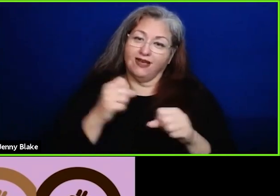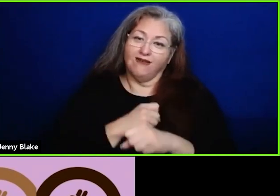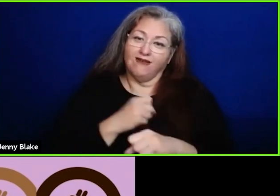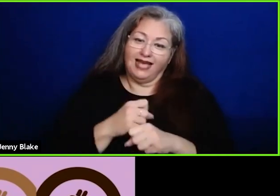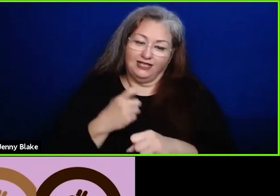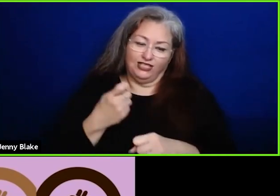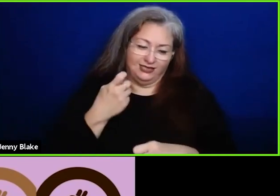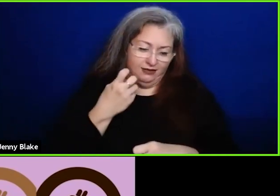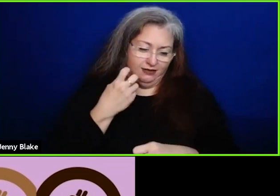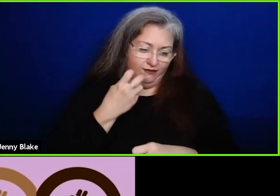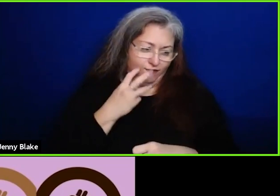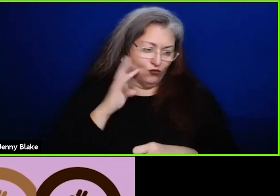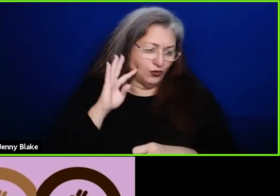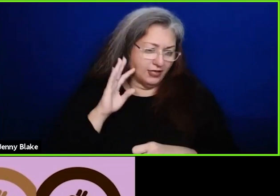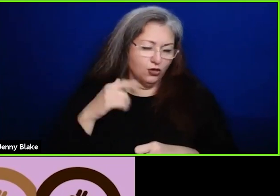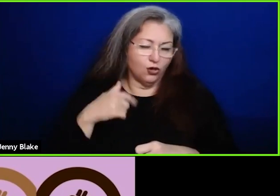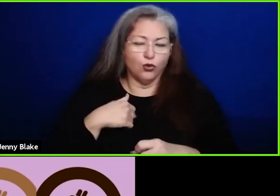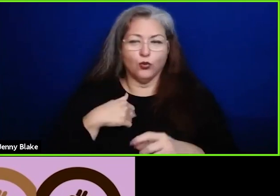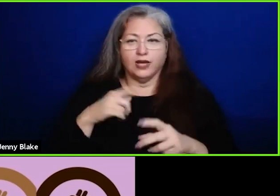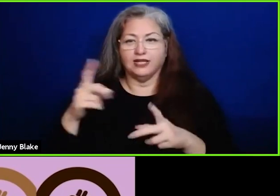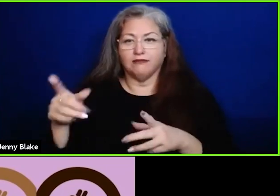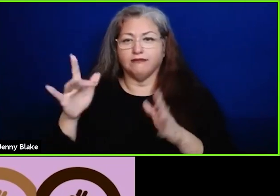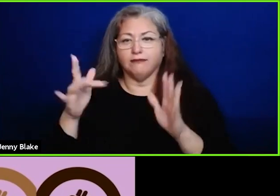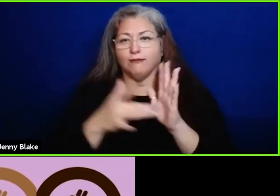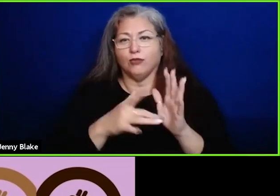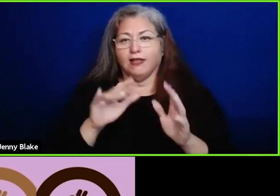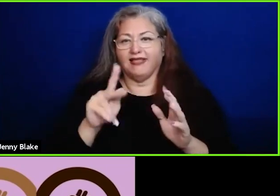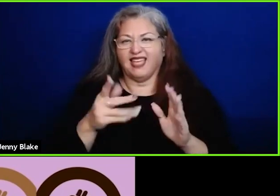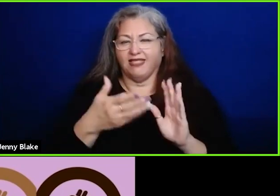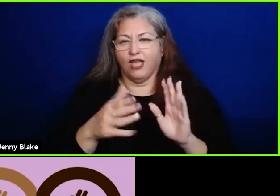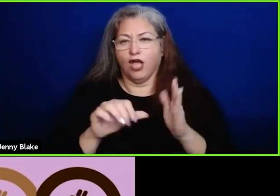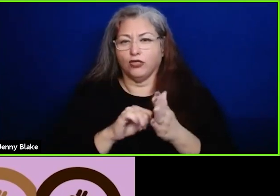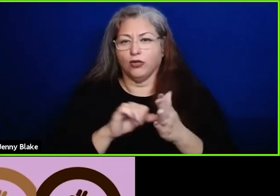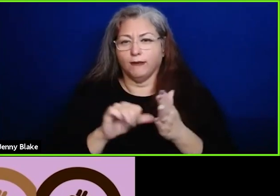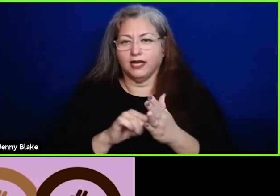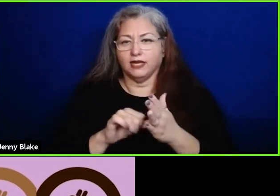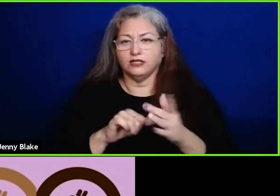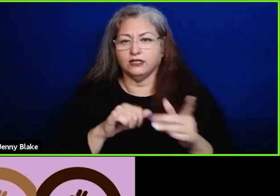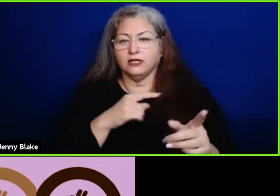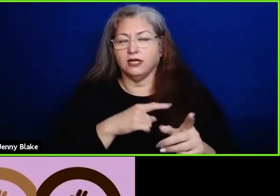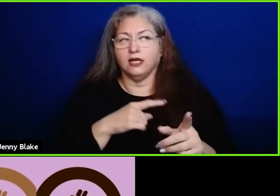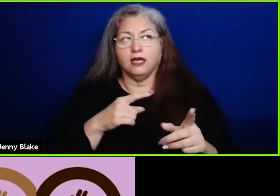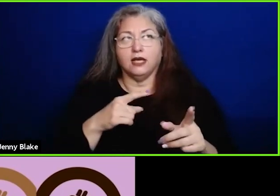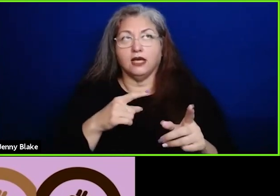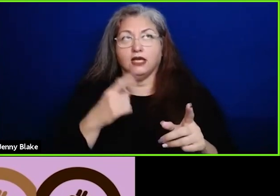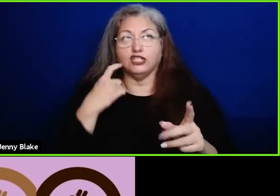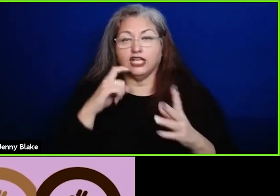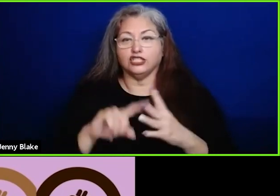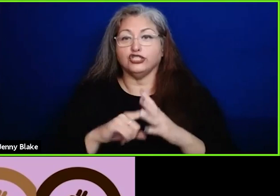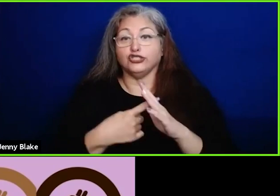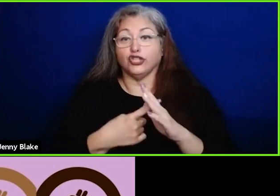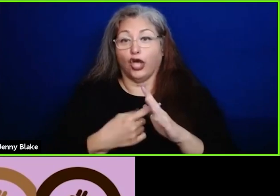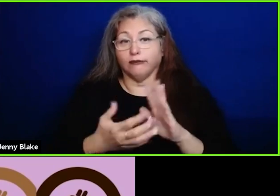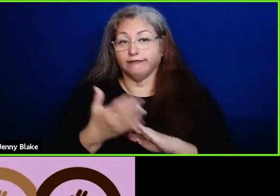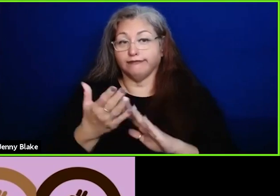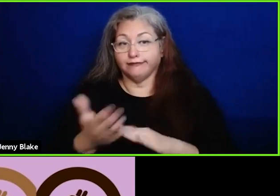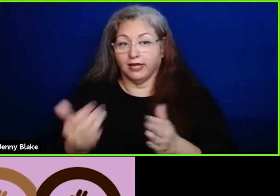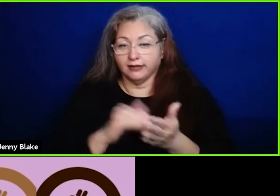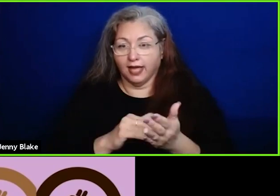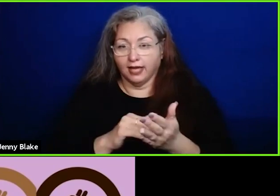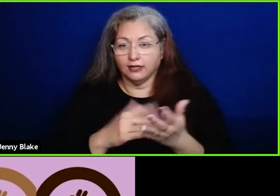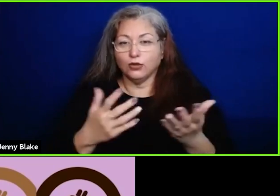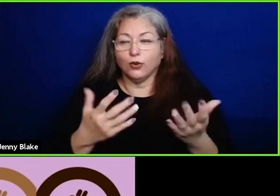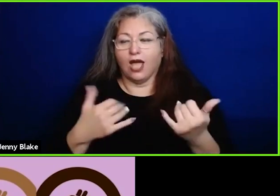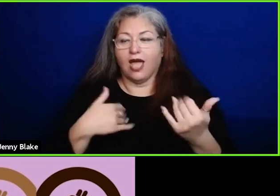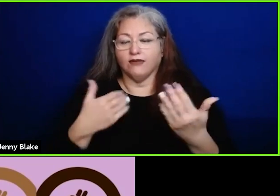days ago, and we put the link on her page, they have started up again. So there is a